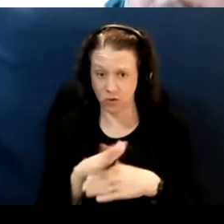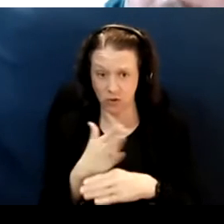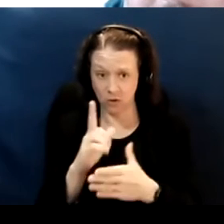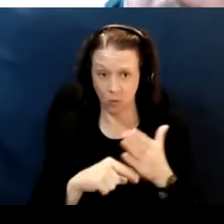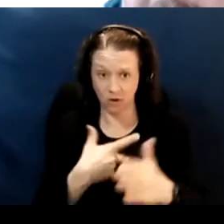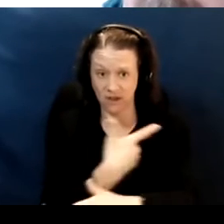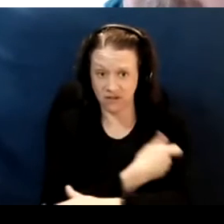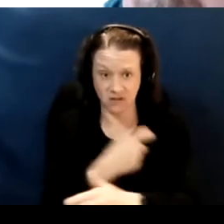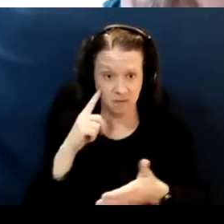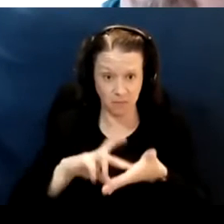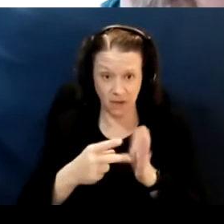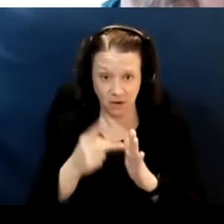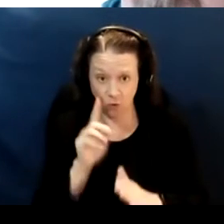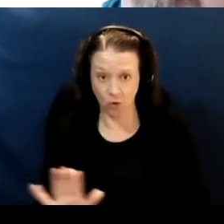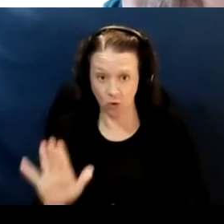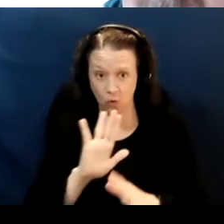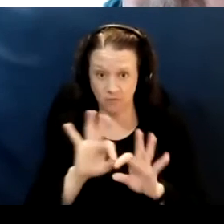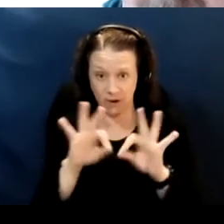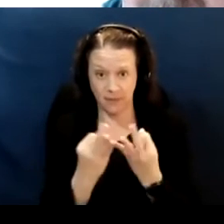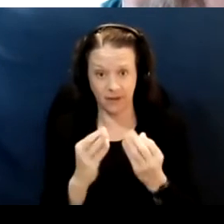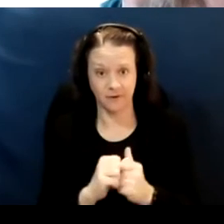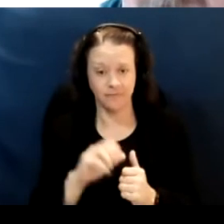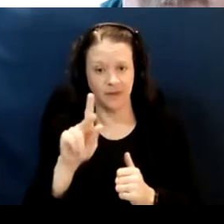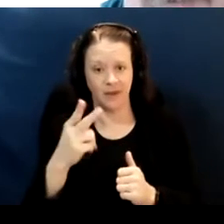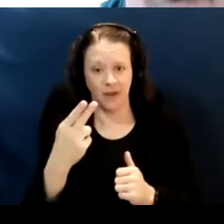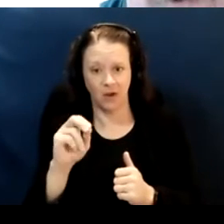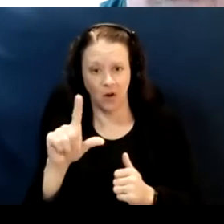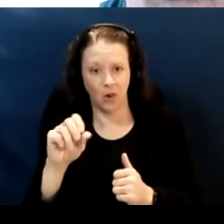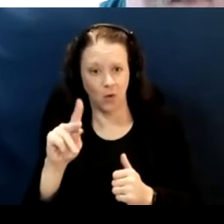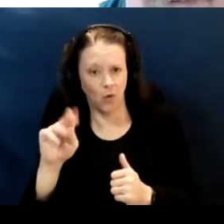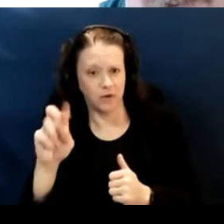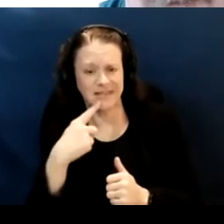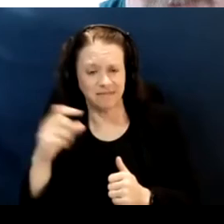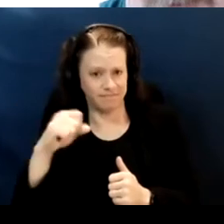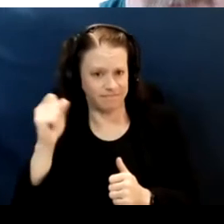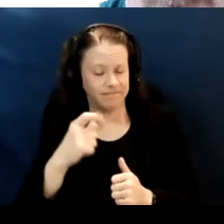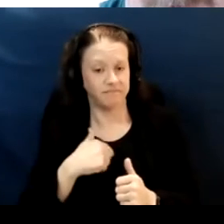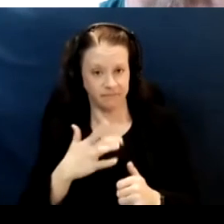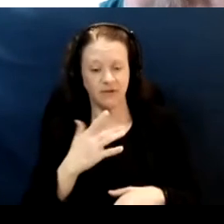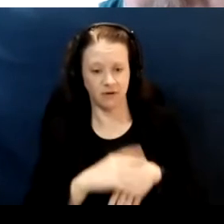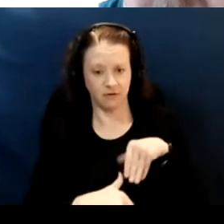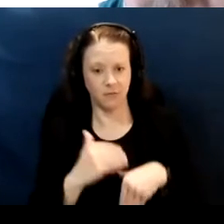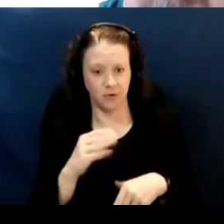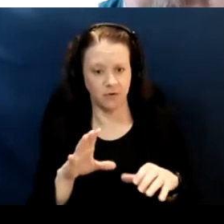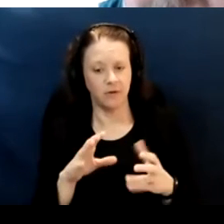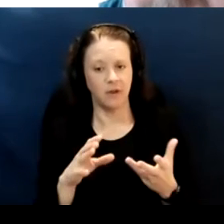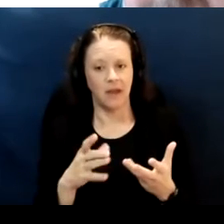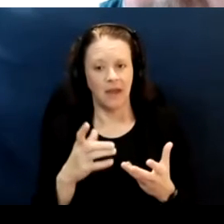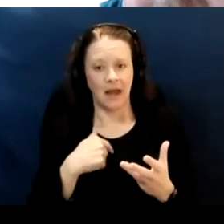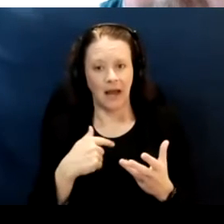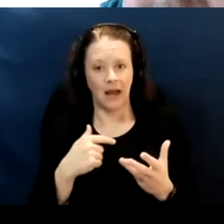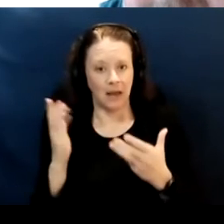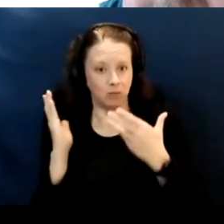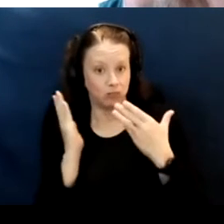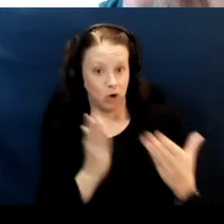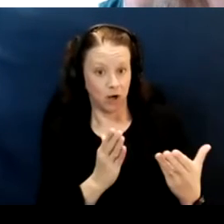meant for your family? Yeah, I'm totally comfortable talking about it. I literally, I brought it to my parents and